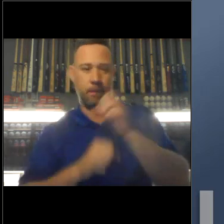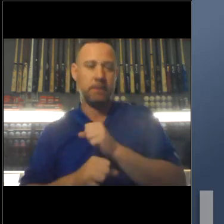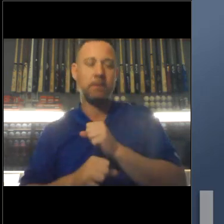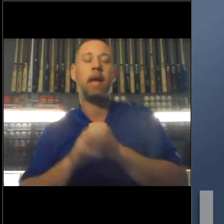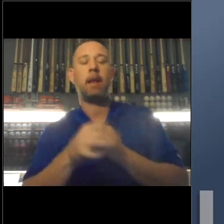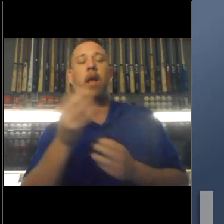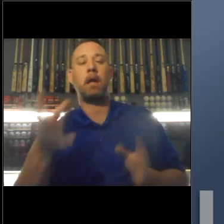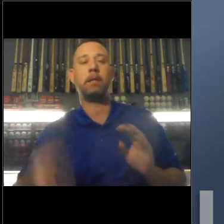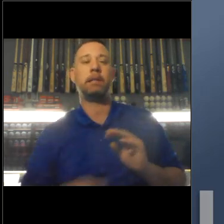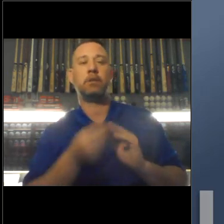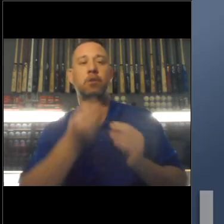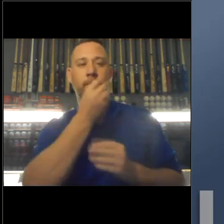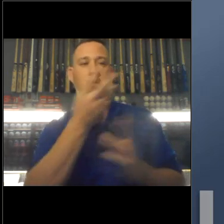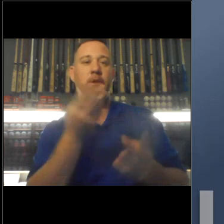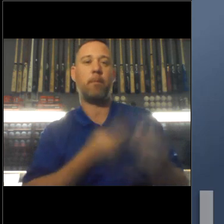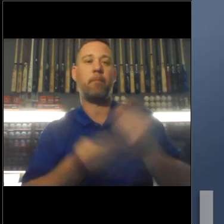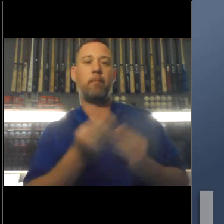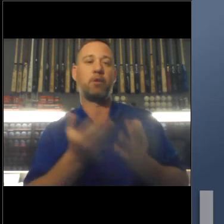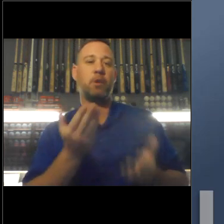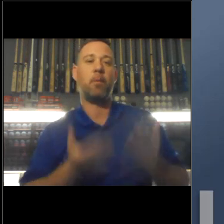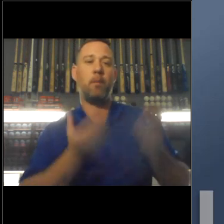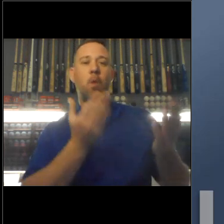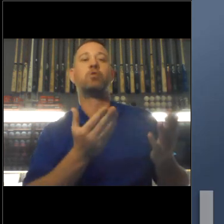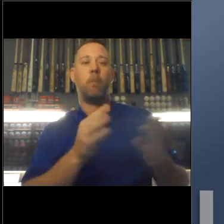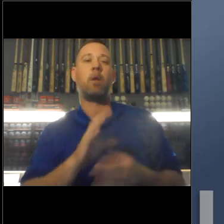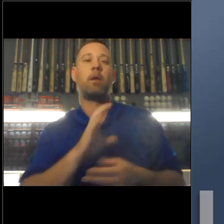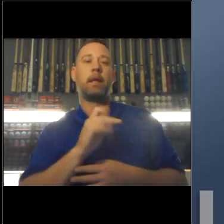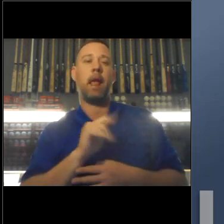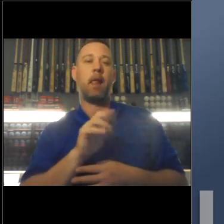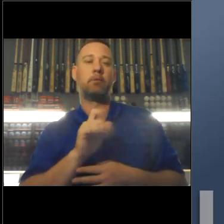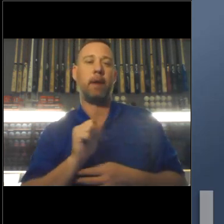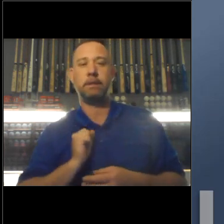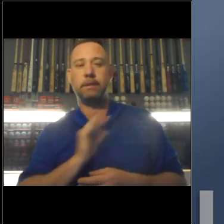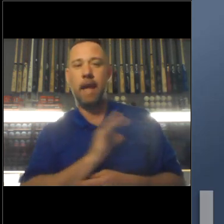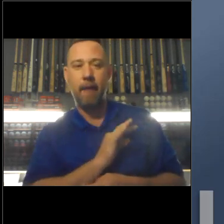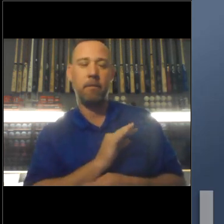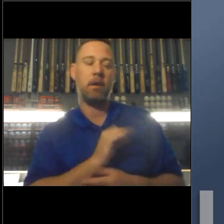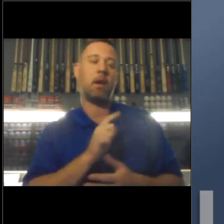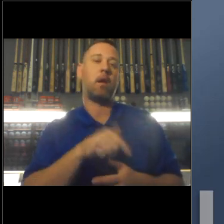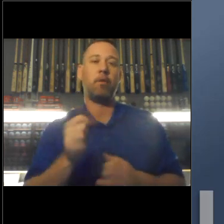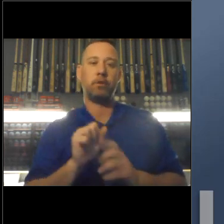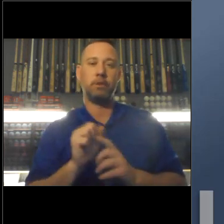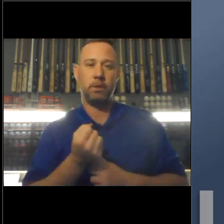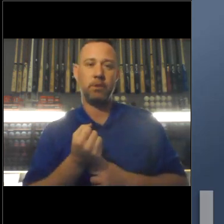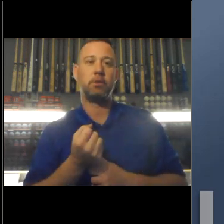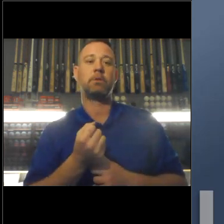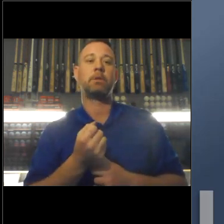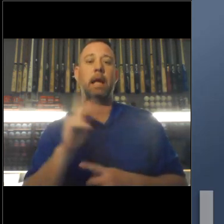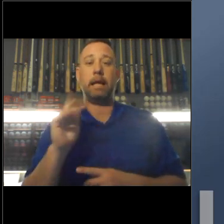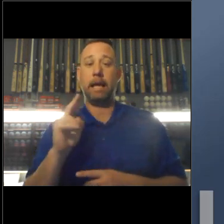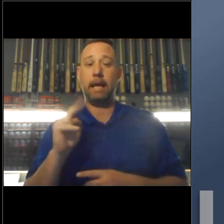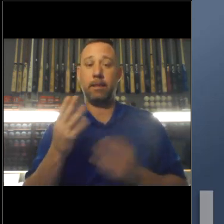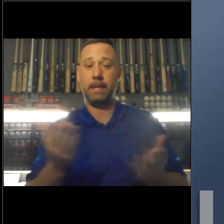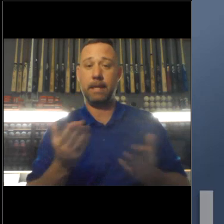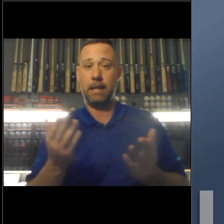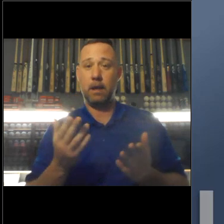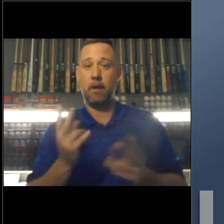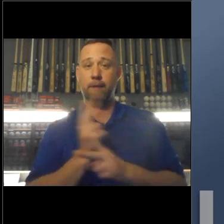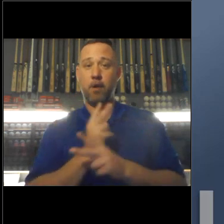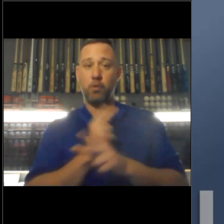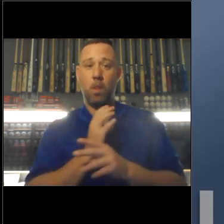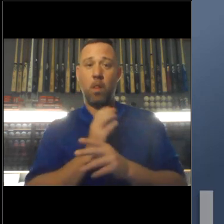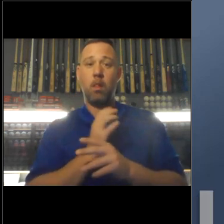information on budget proposals regarding Caltrans staffing and other matters. And Keith is here virtually today for his